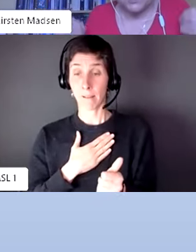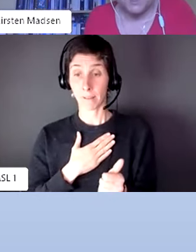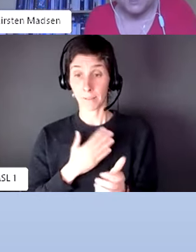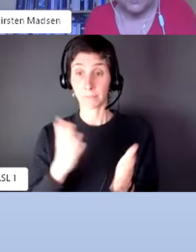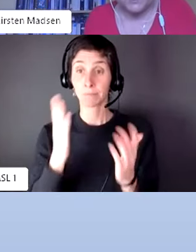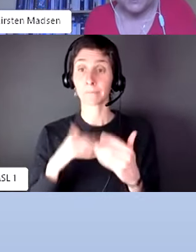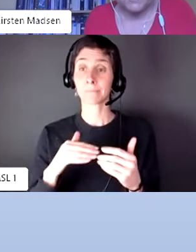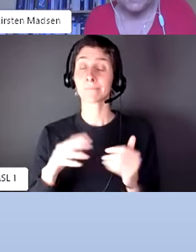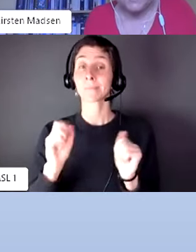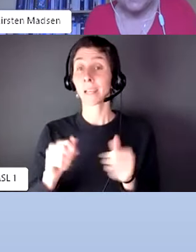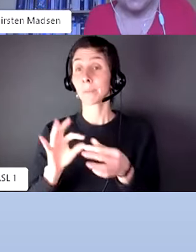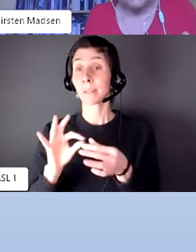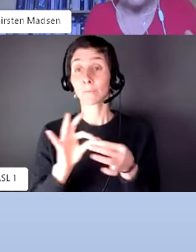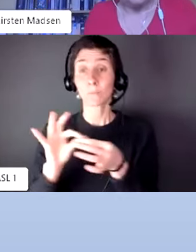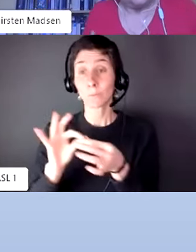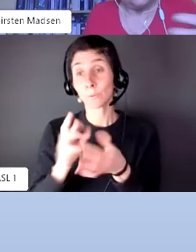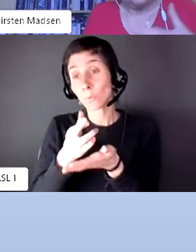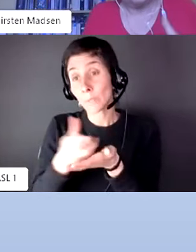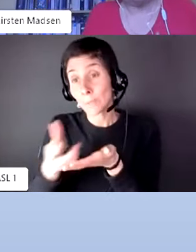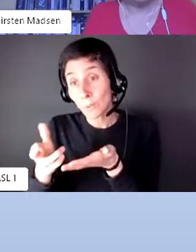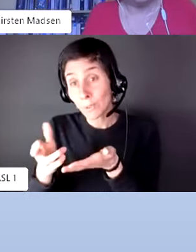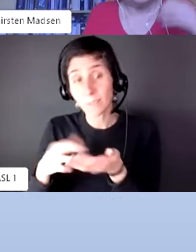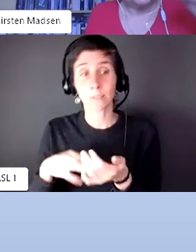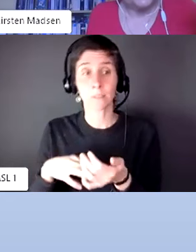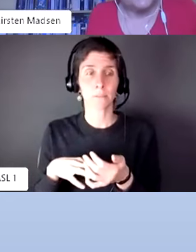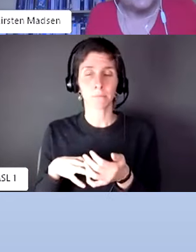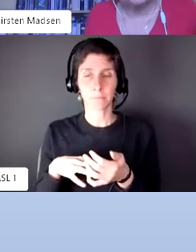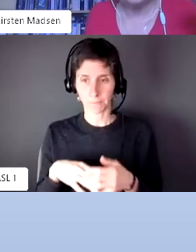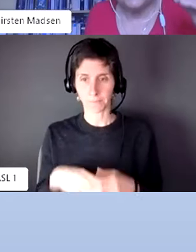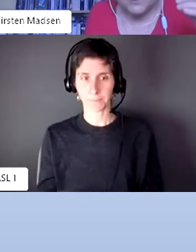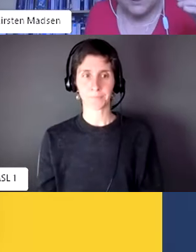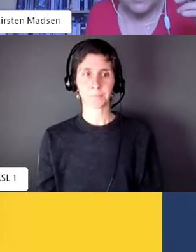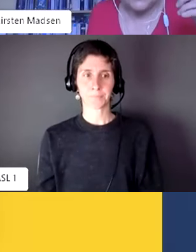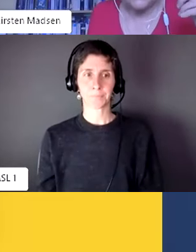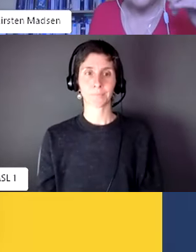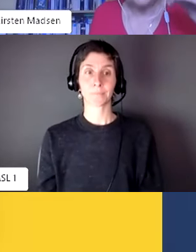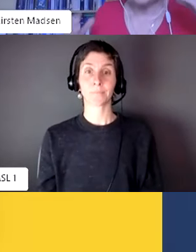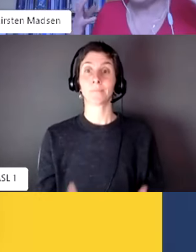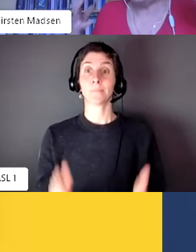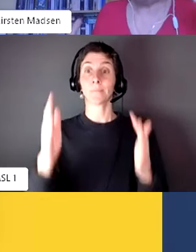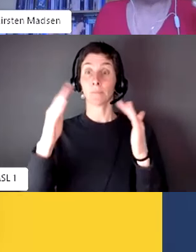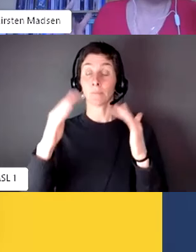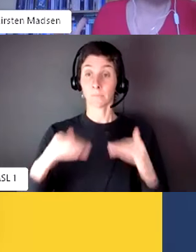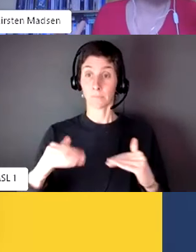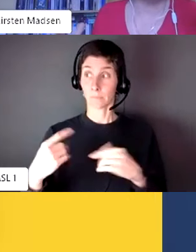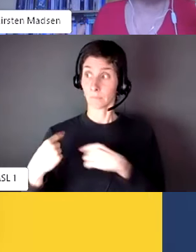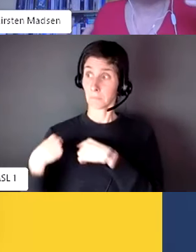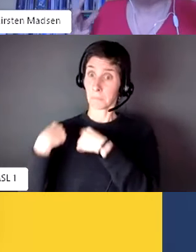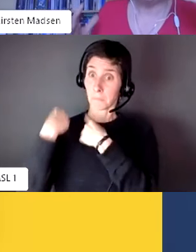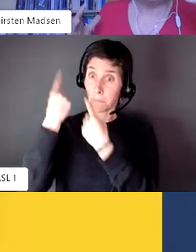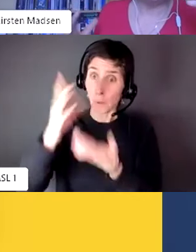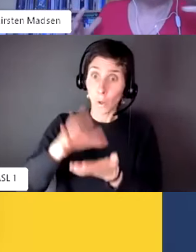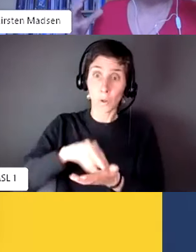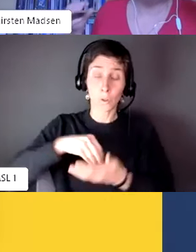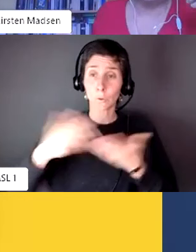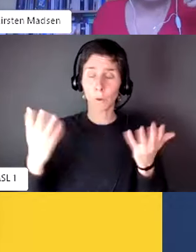to resources. Now, moving forward to the lessons learned. This is incredible. Like